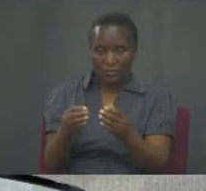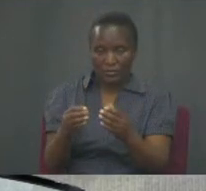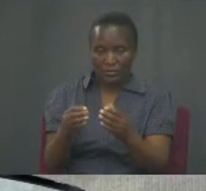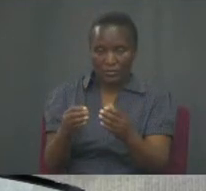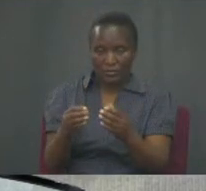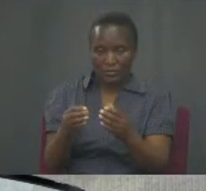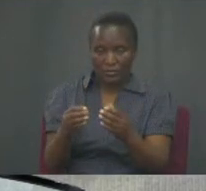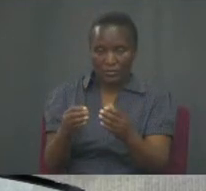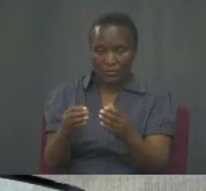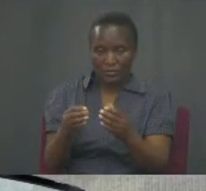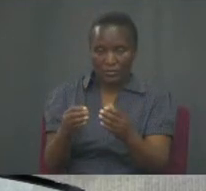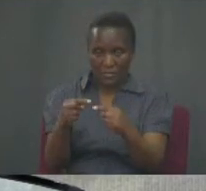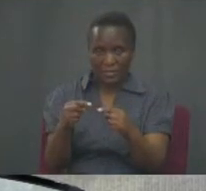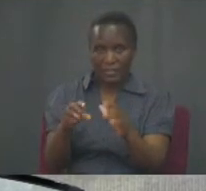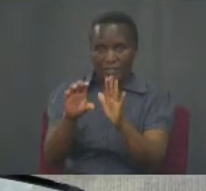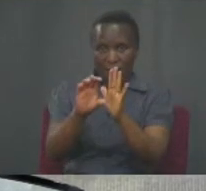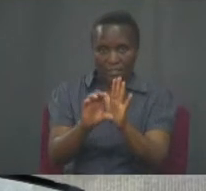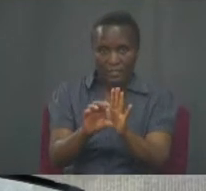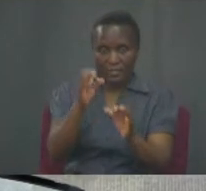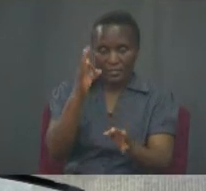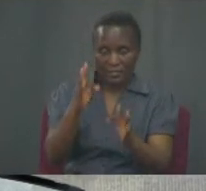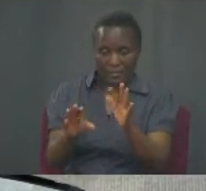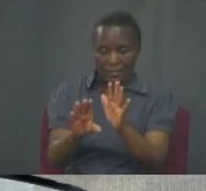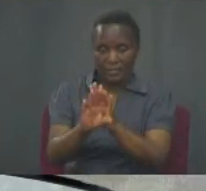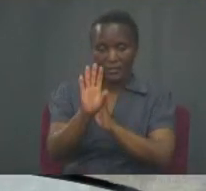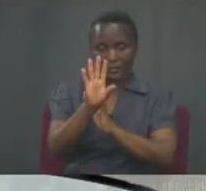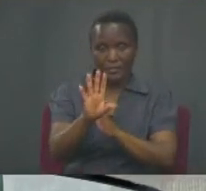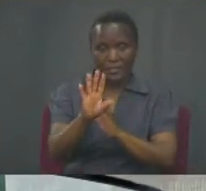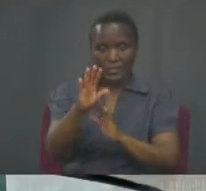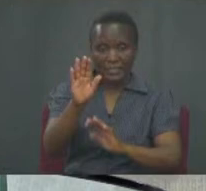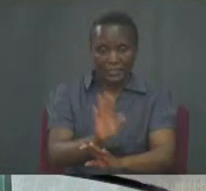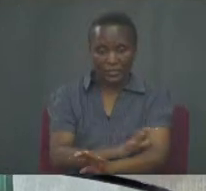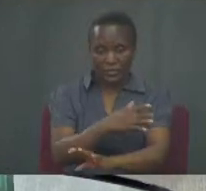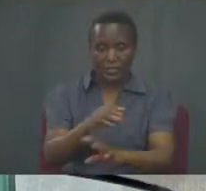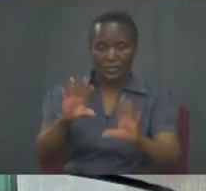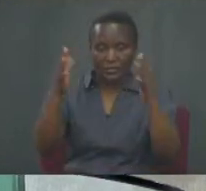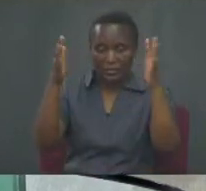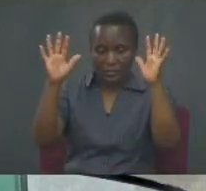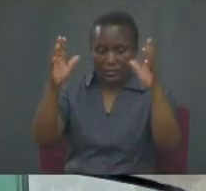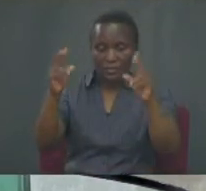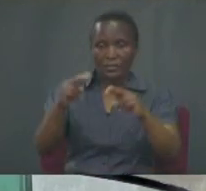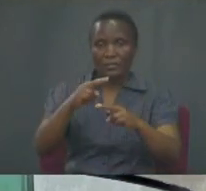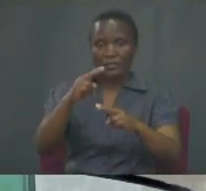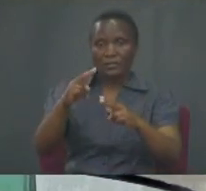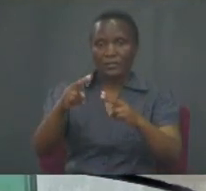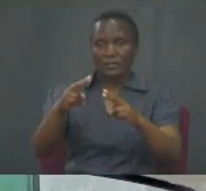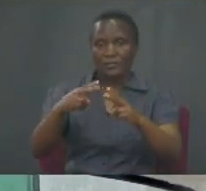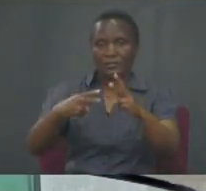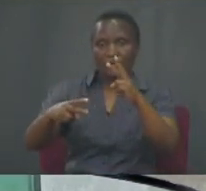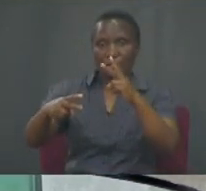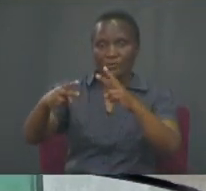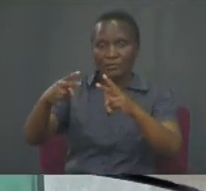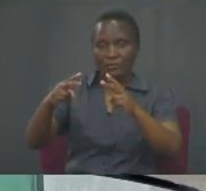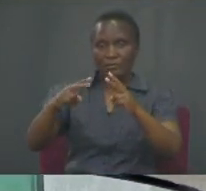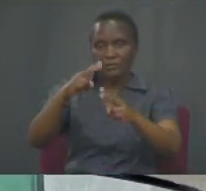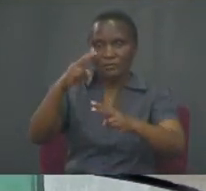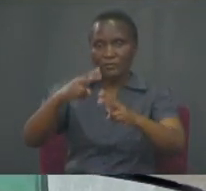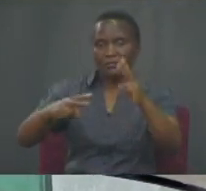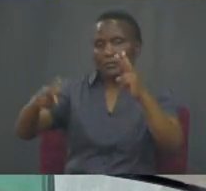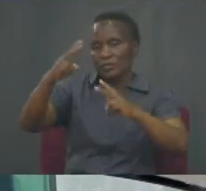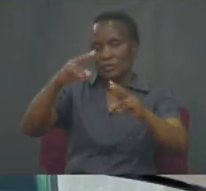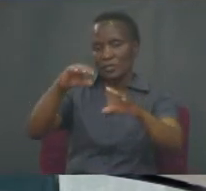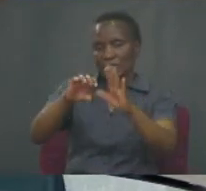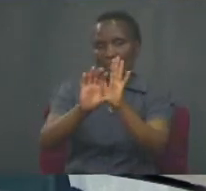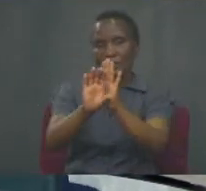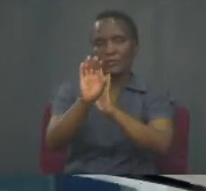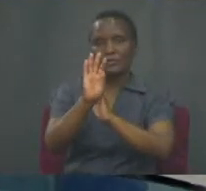Judges chapter 5 is a song celebrating the victory in chapter 4. You know what that reminds me of? It